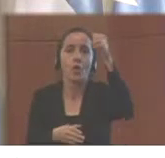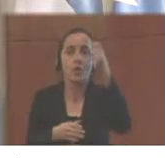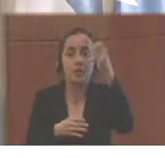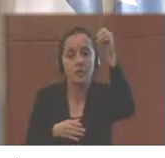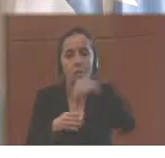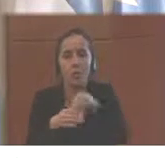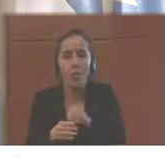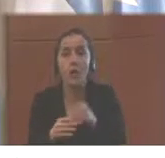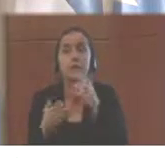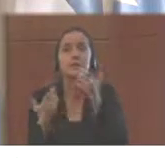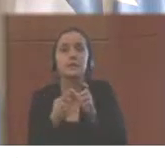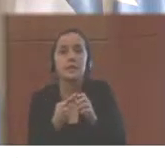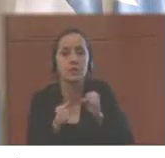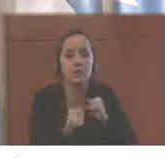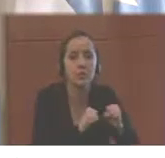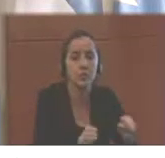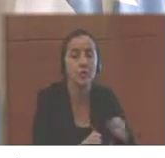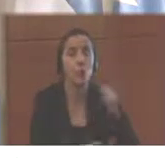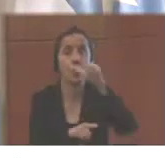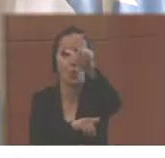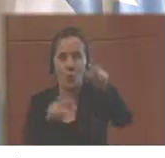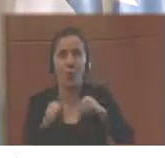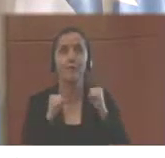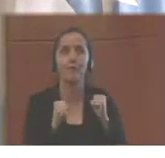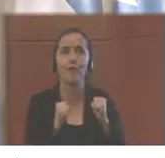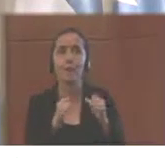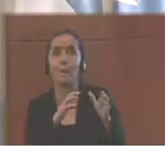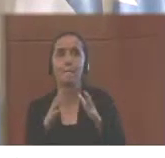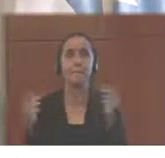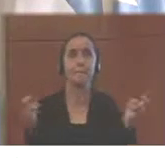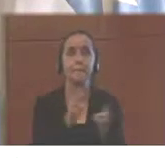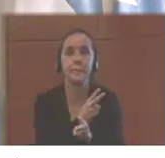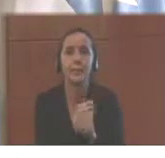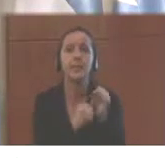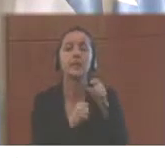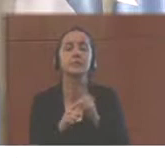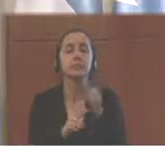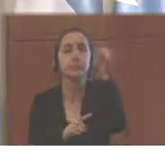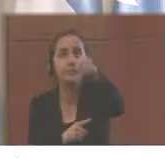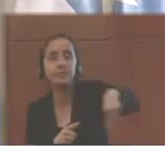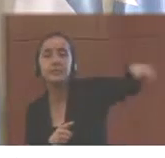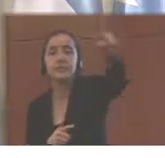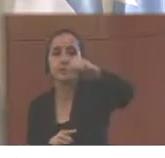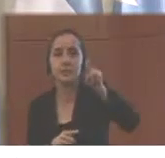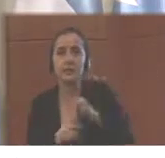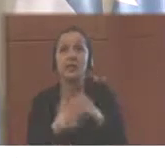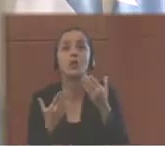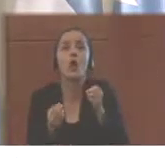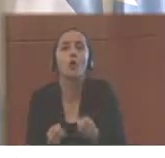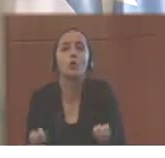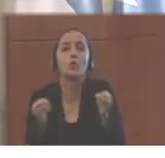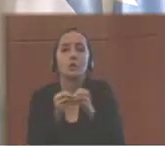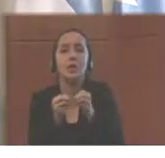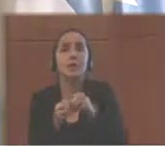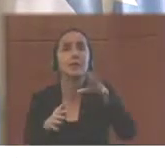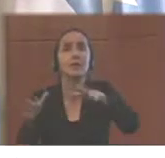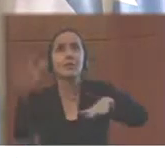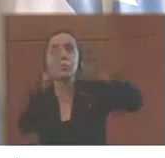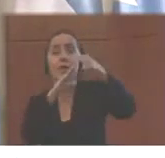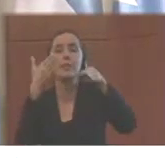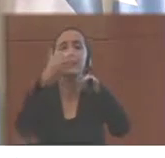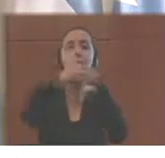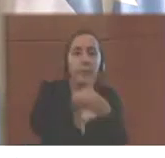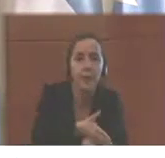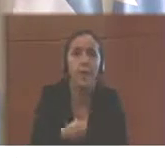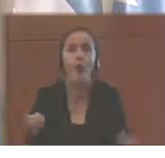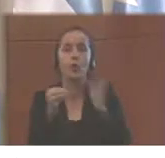with applications that are pilot programs in high-risk areas, and recovery